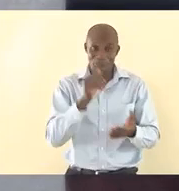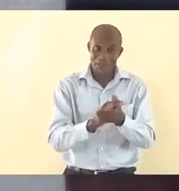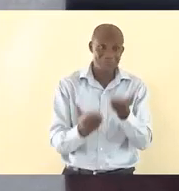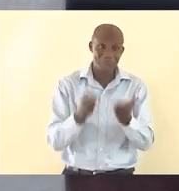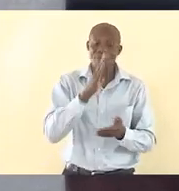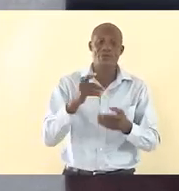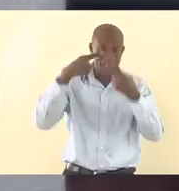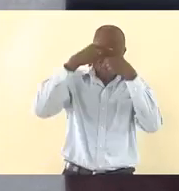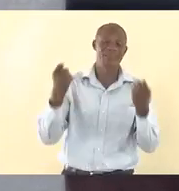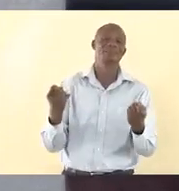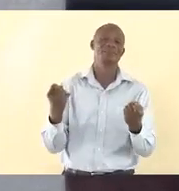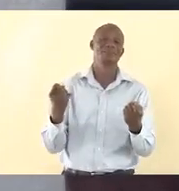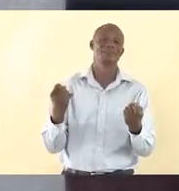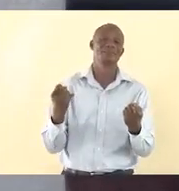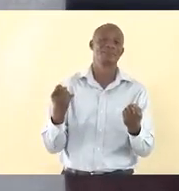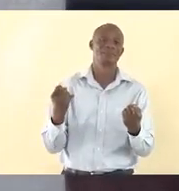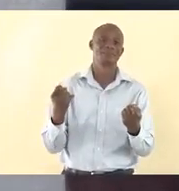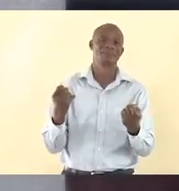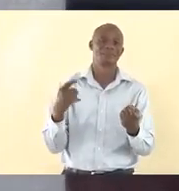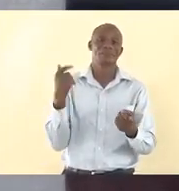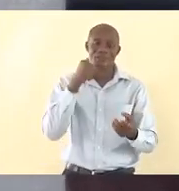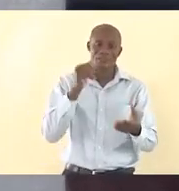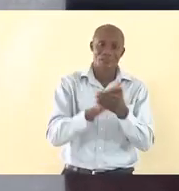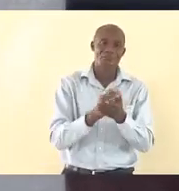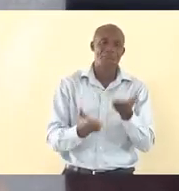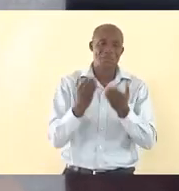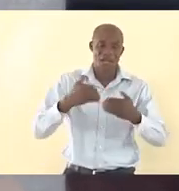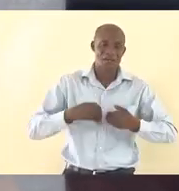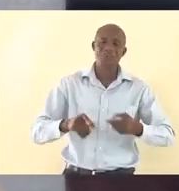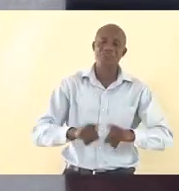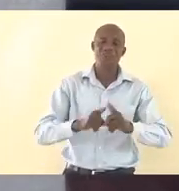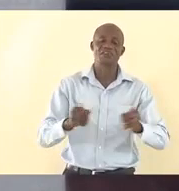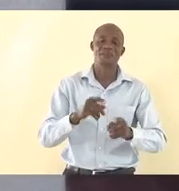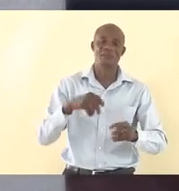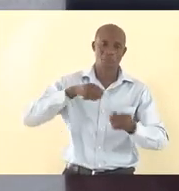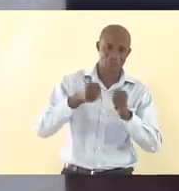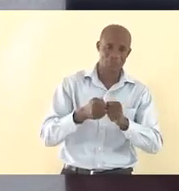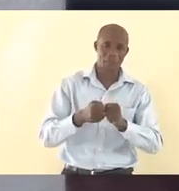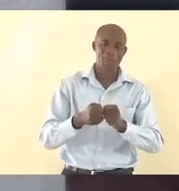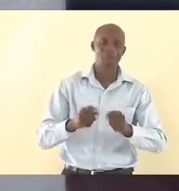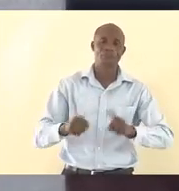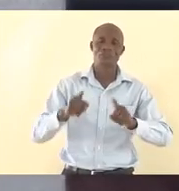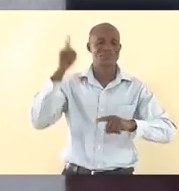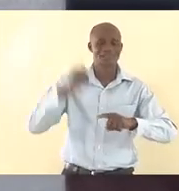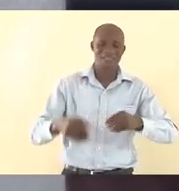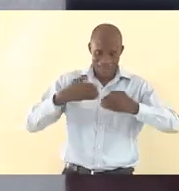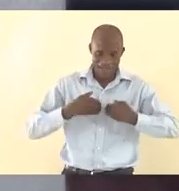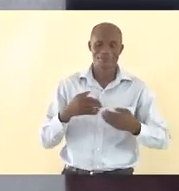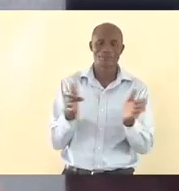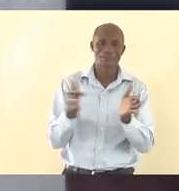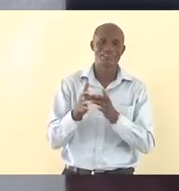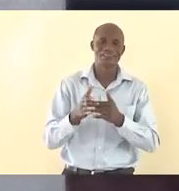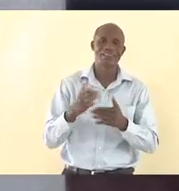often ugly. The bride may have all kinds of problems, but you can't have Jesus and reject his bride. So when you say body of